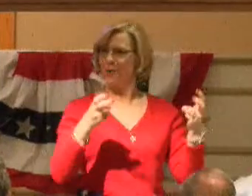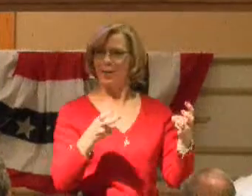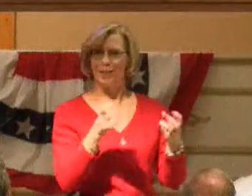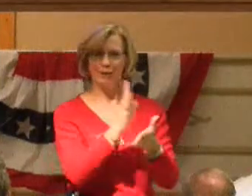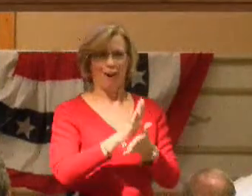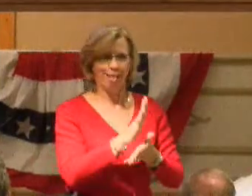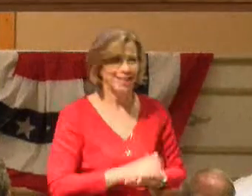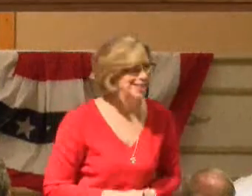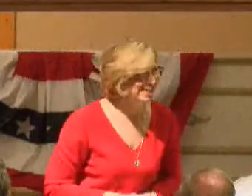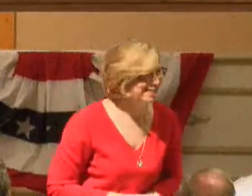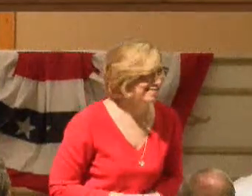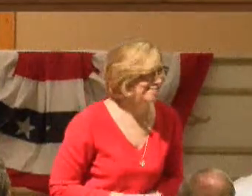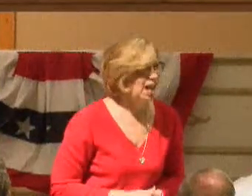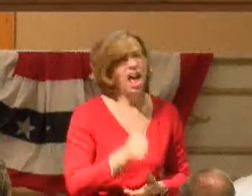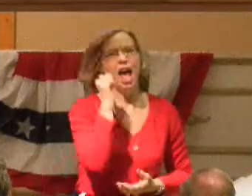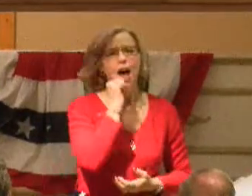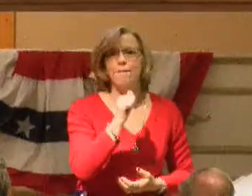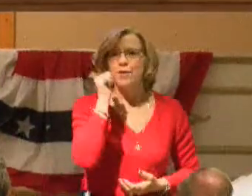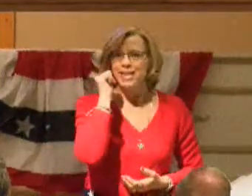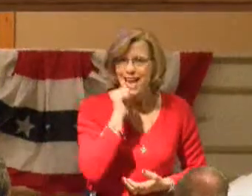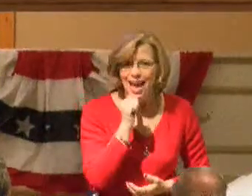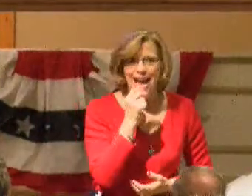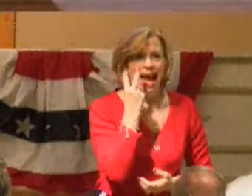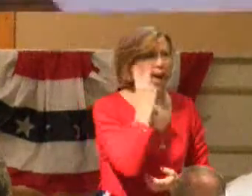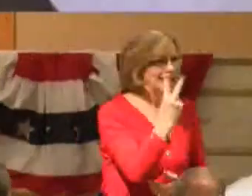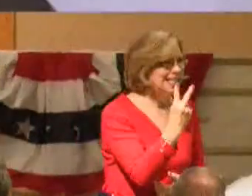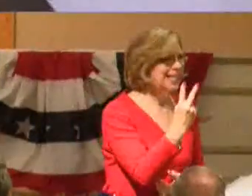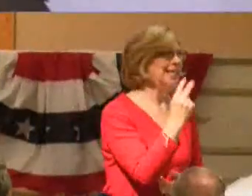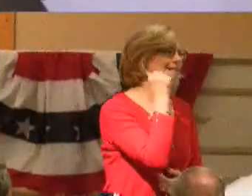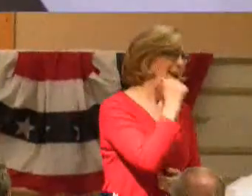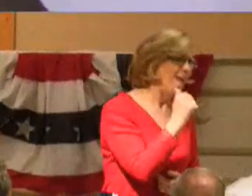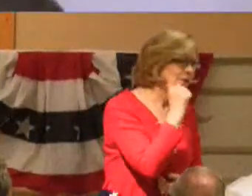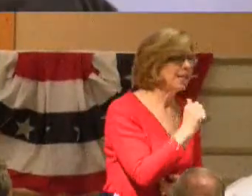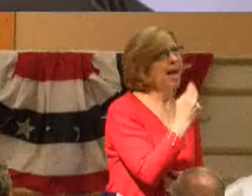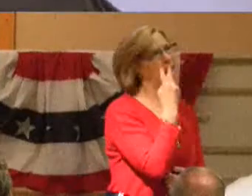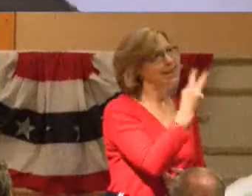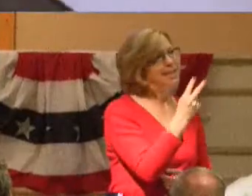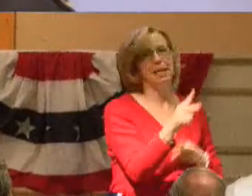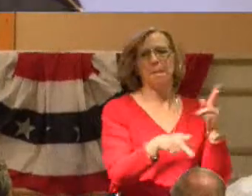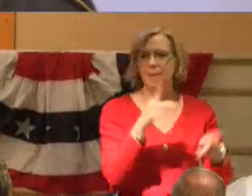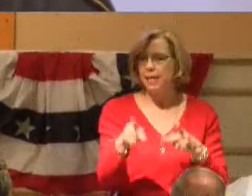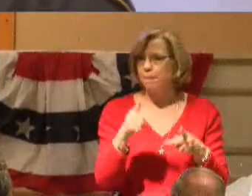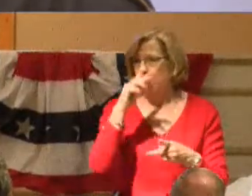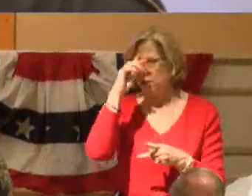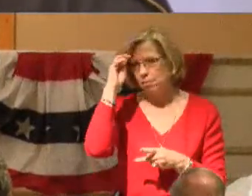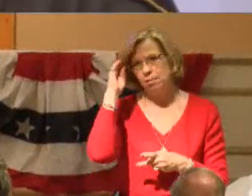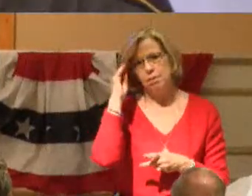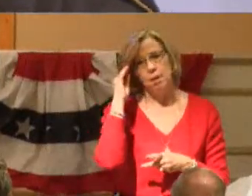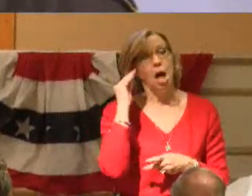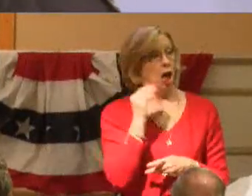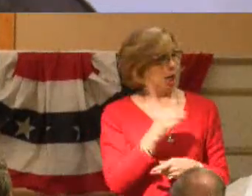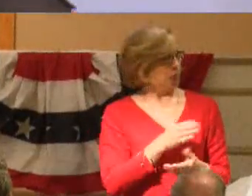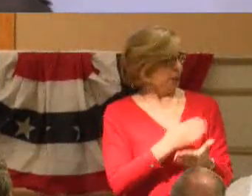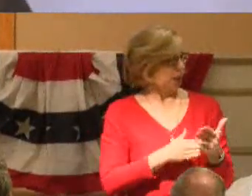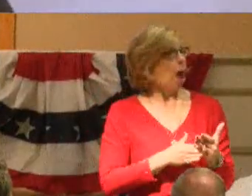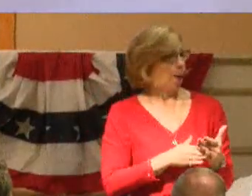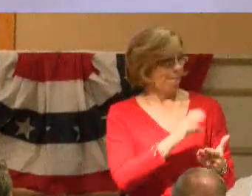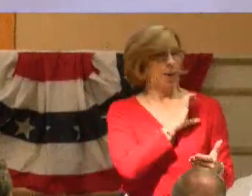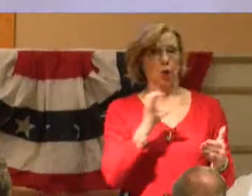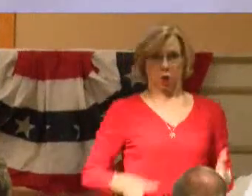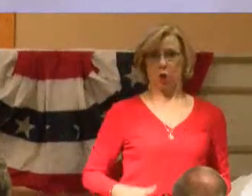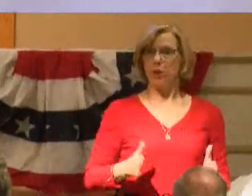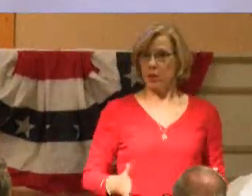in and day out, even those who are professing Christians. And I find that, yes, the flesh is